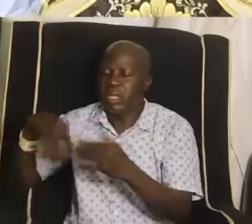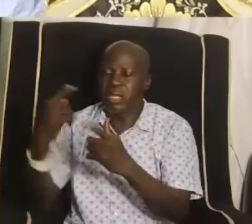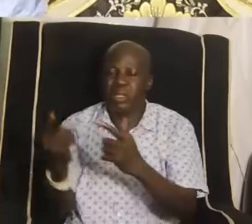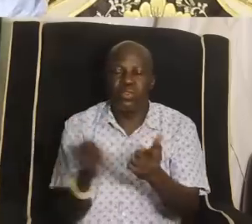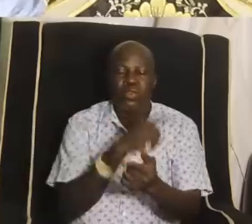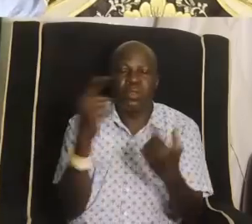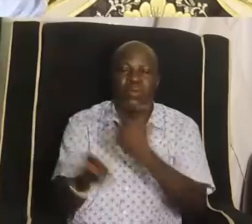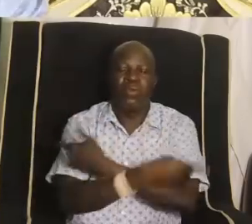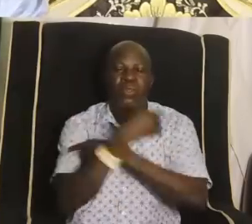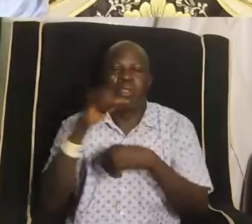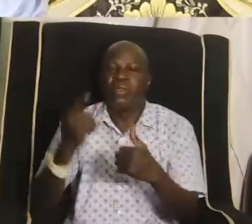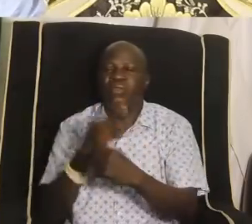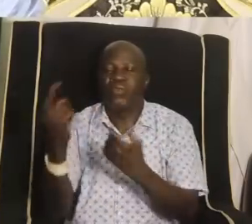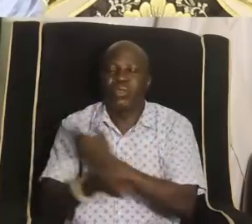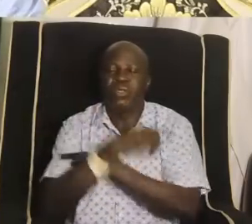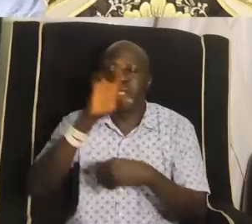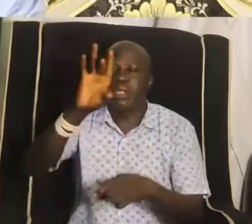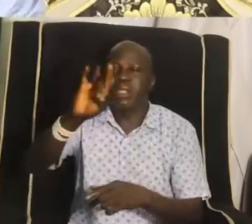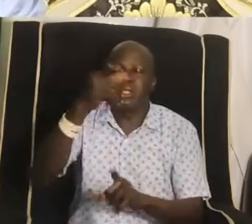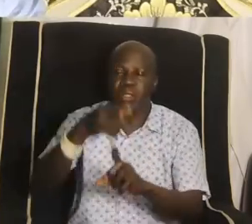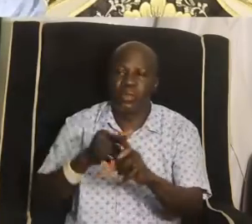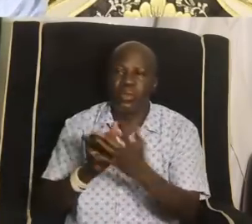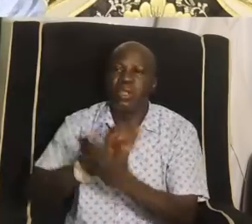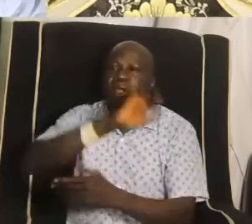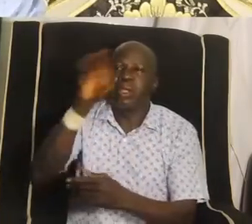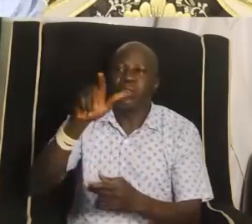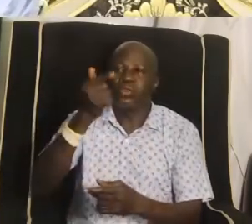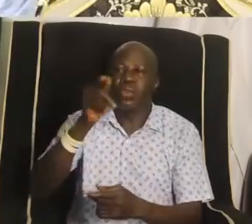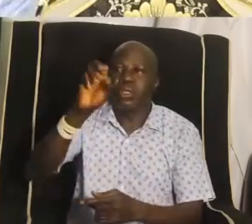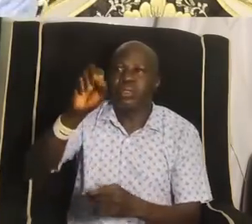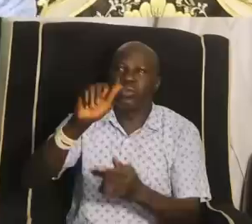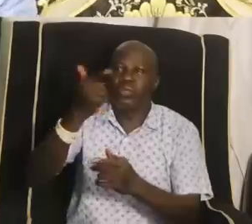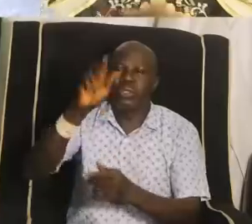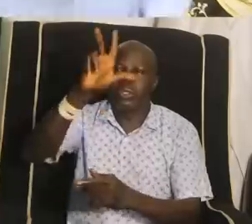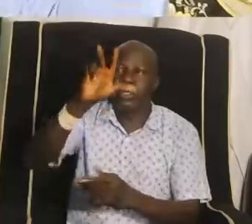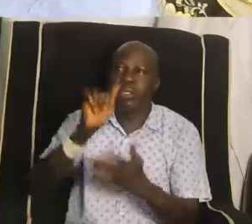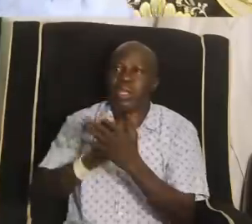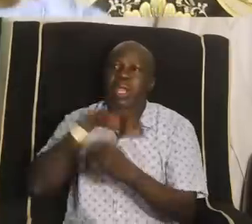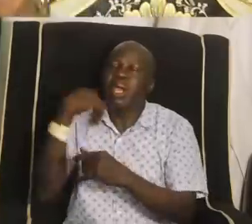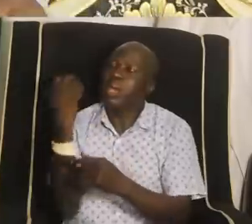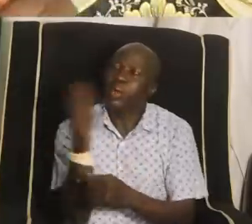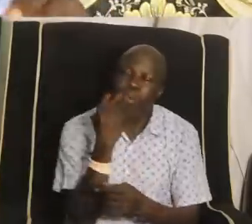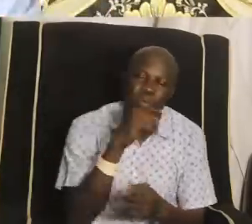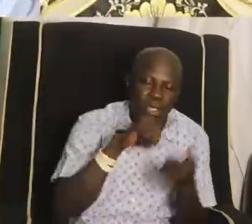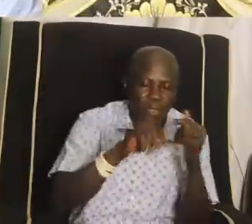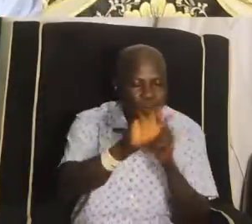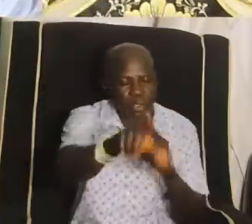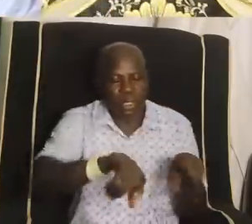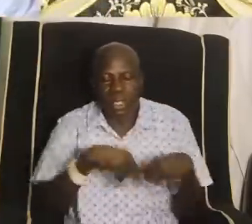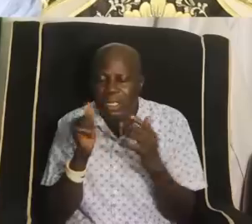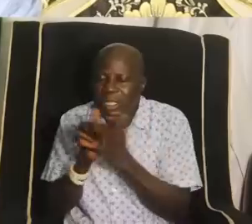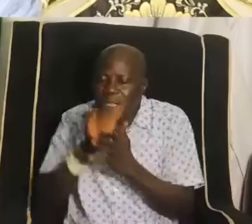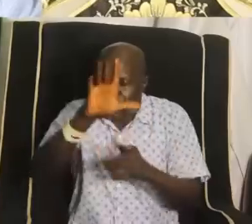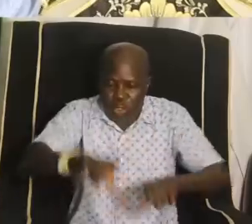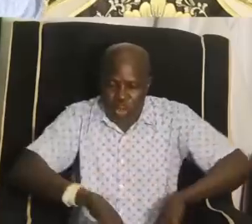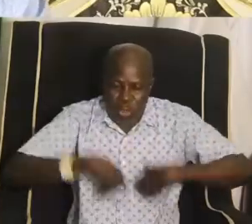kene today the first day osu e kejo the 8th month odun 2023 yeah 2023 gbo so aso tele fo pe prophesy to you that